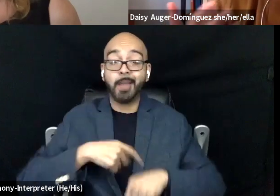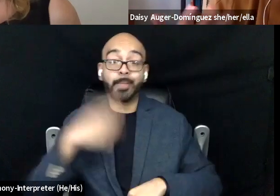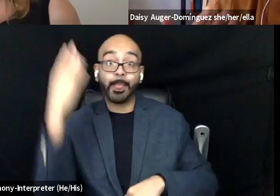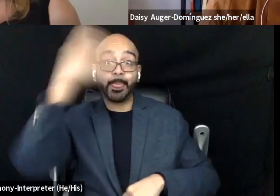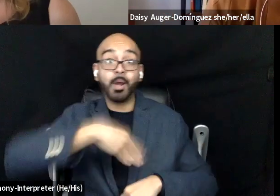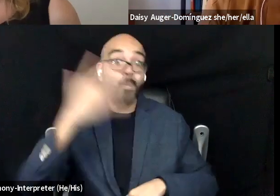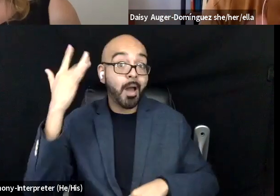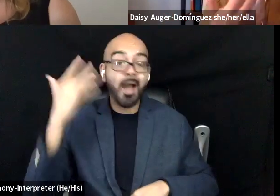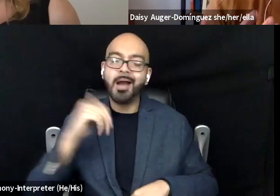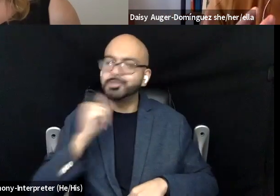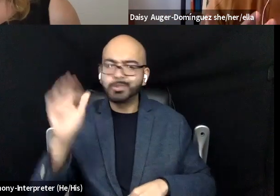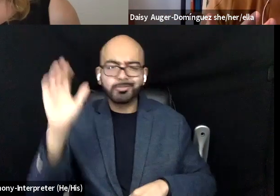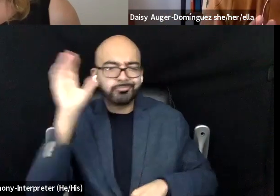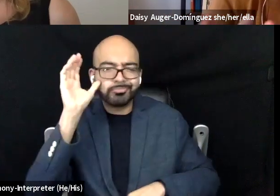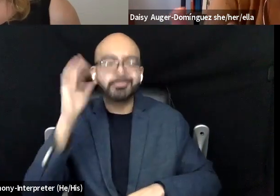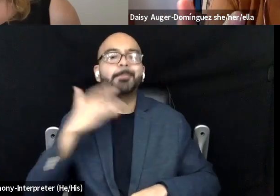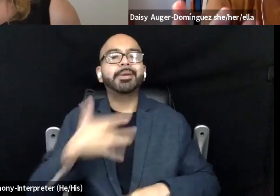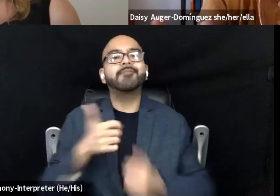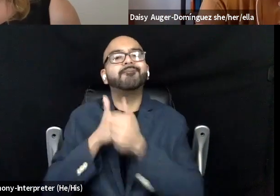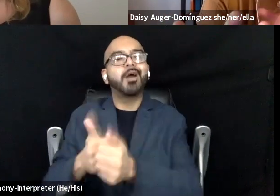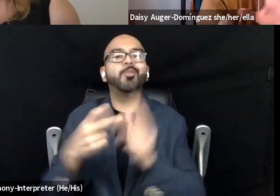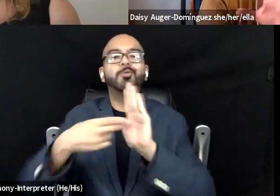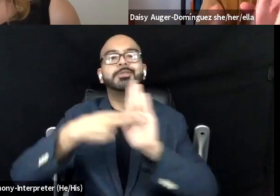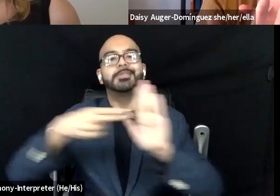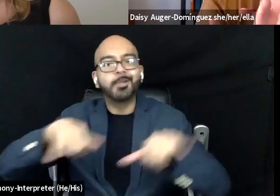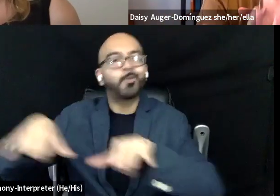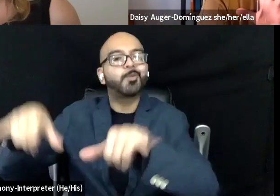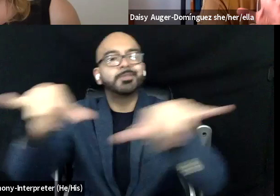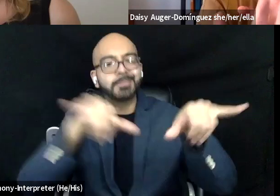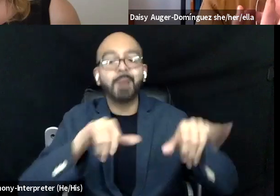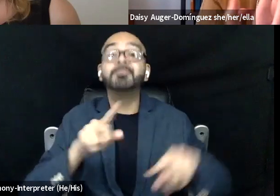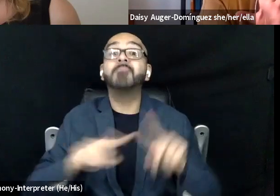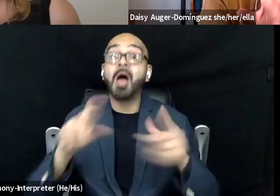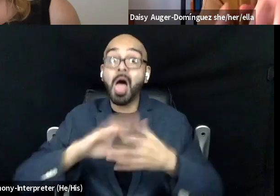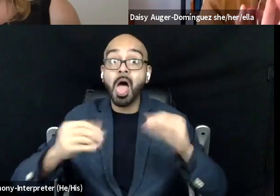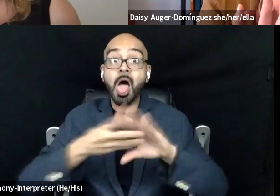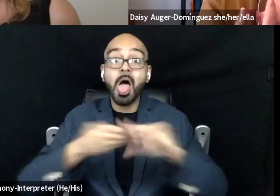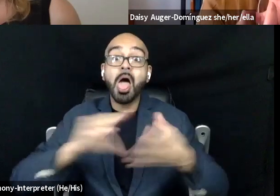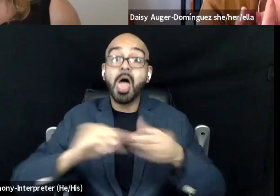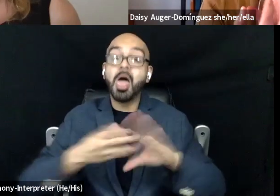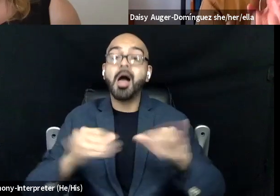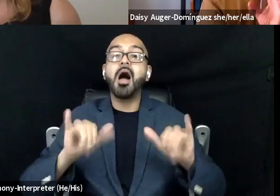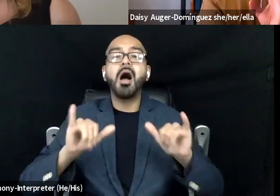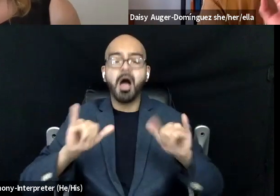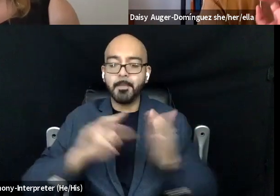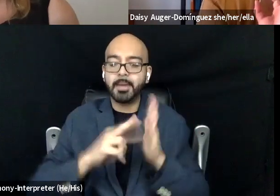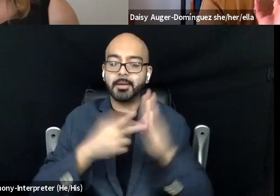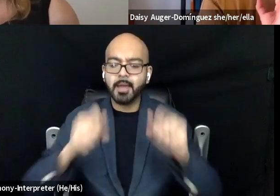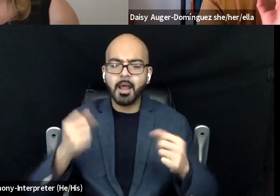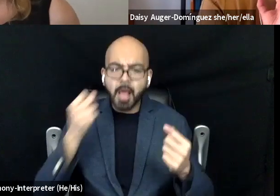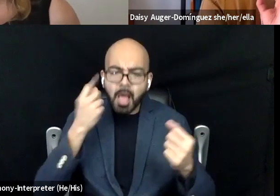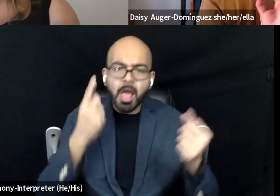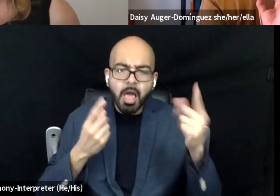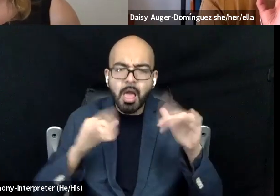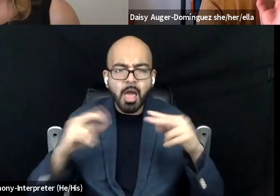taught to think about. But in storytelling, sometimes we build that proximity. We see each other through each other,